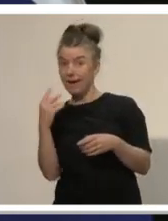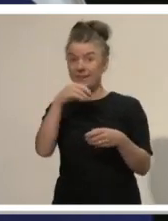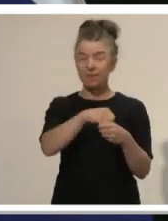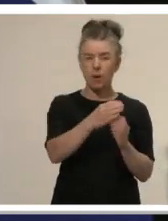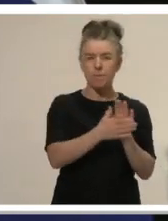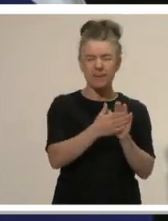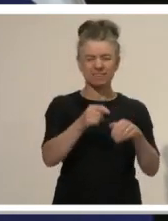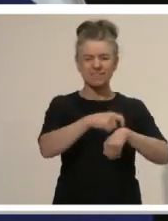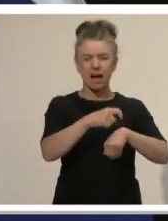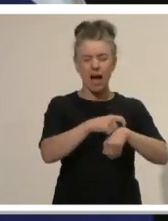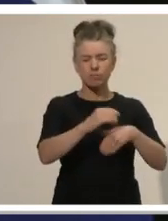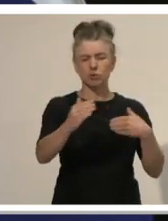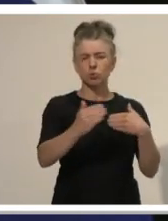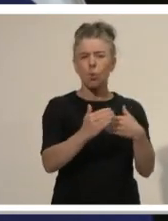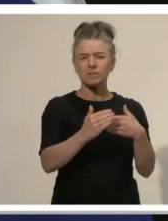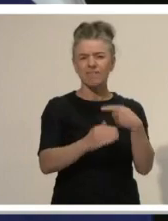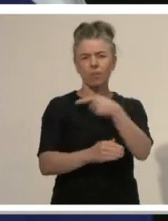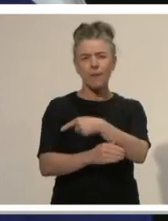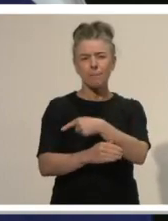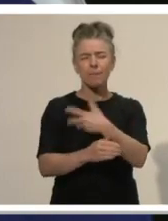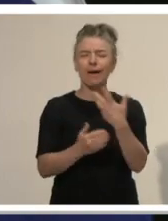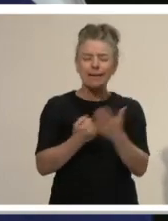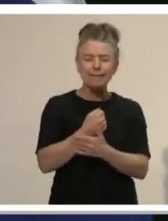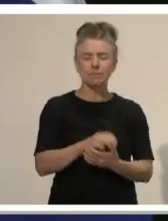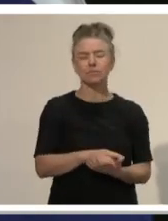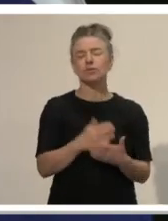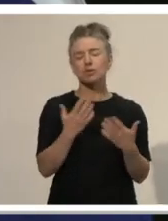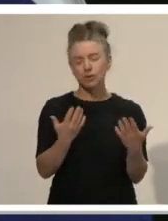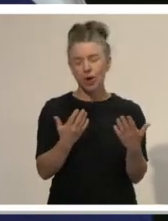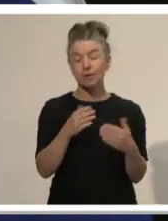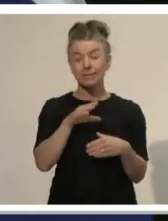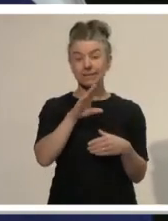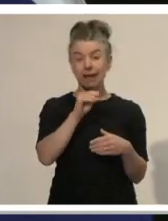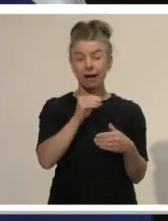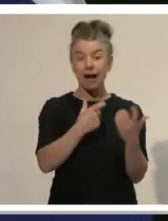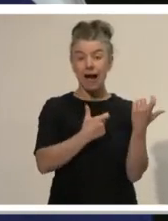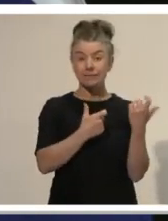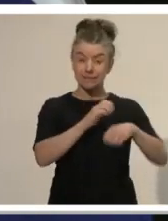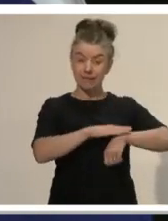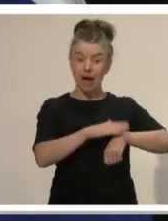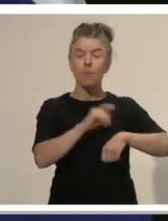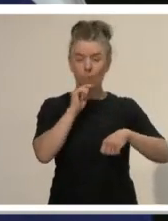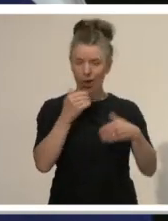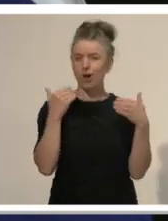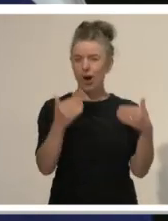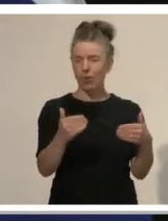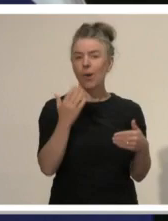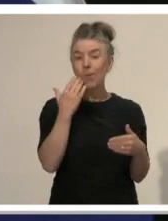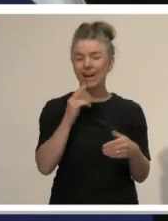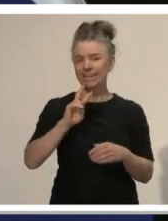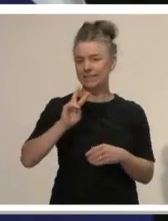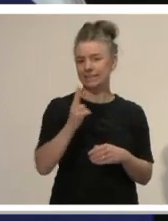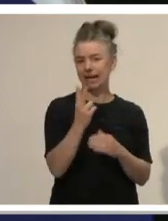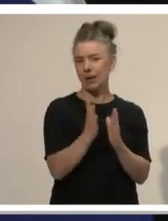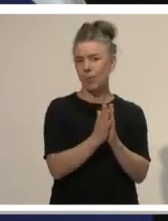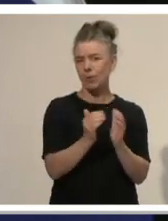a shorter season for some people. For that reason, the duck hunting season will go ahead in the second weekend